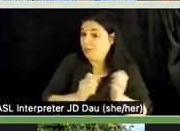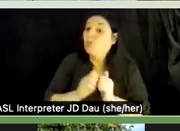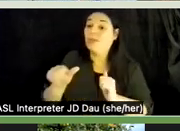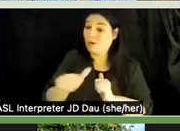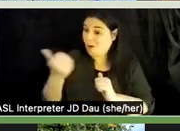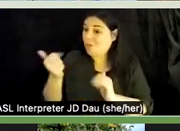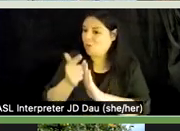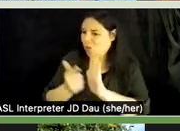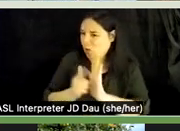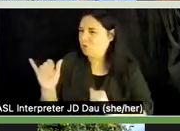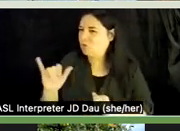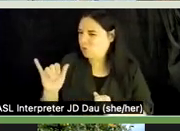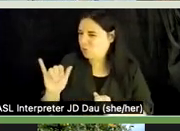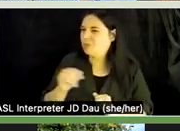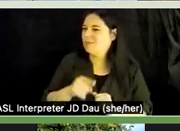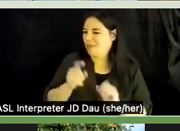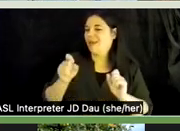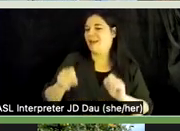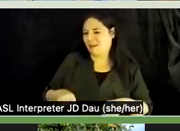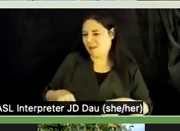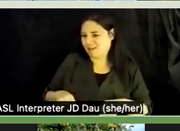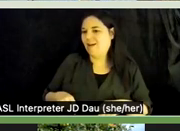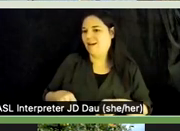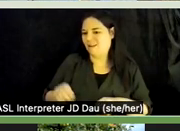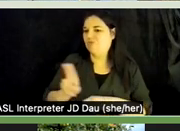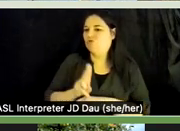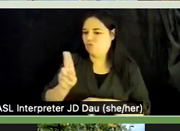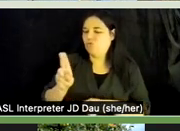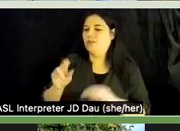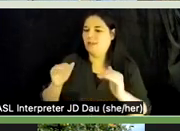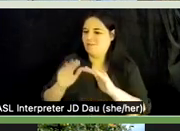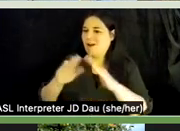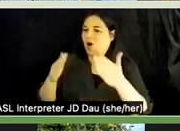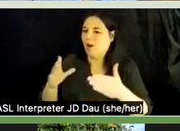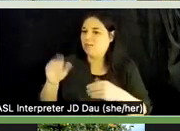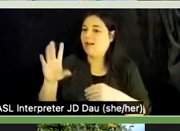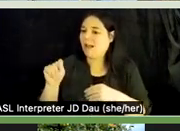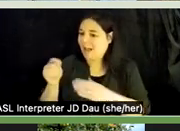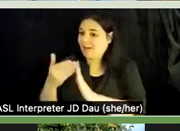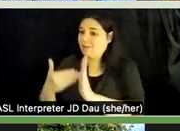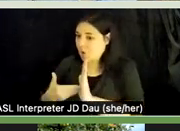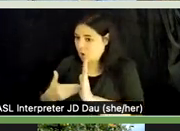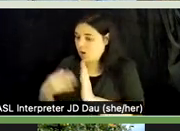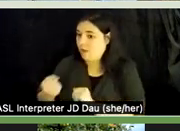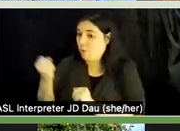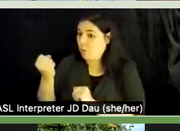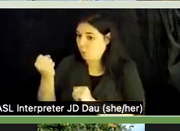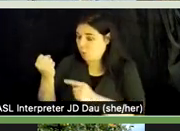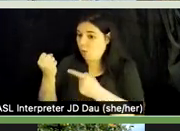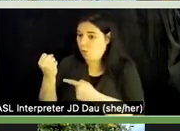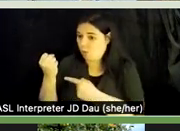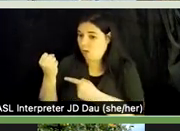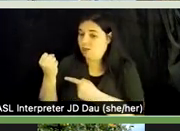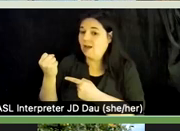they will defer the Fair Housing Act component of the complaint to